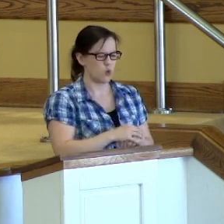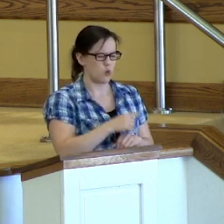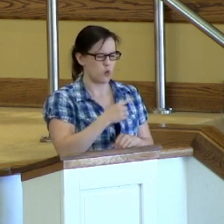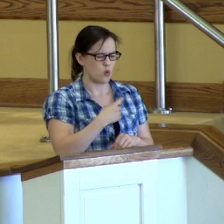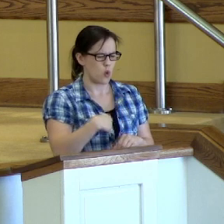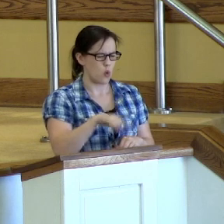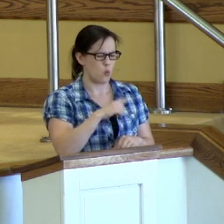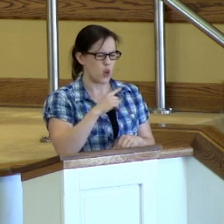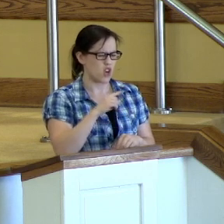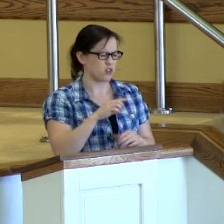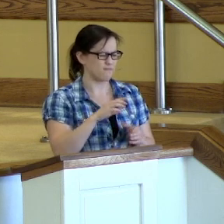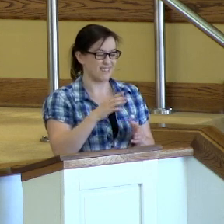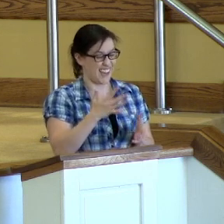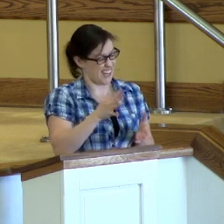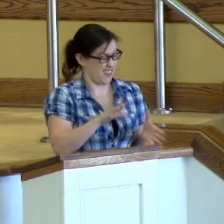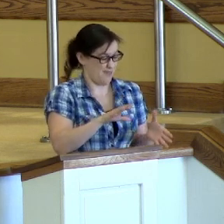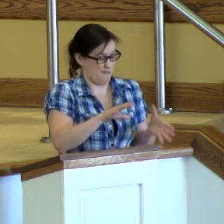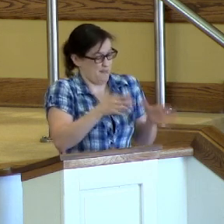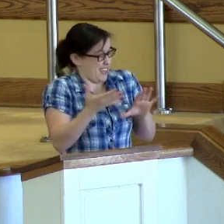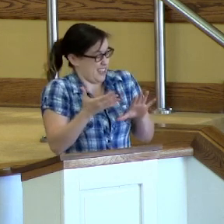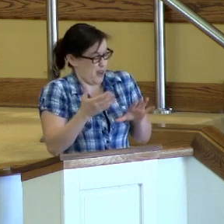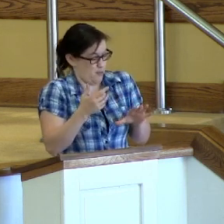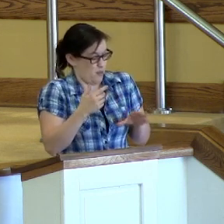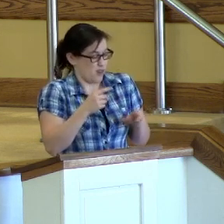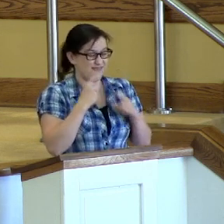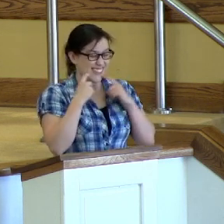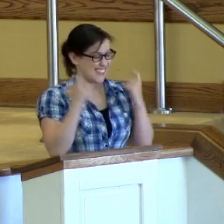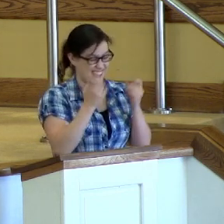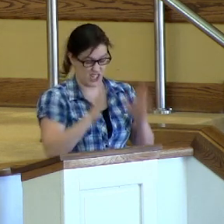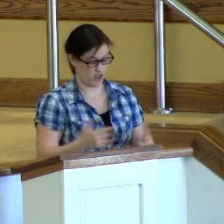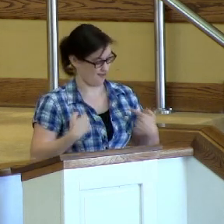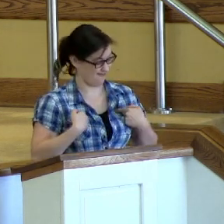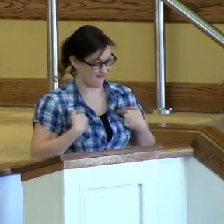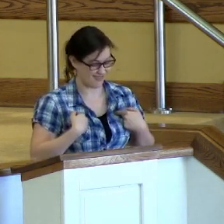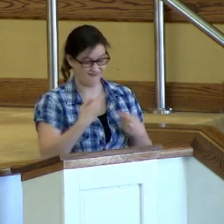a whole mess of stuff, and just a bunch of sinners, but